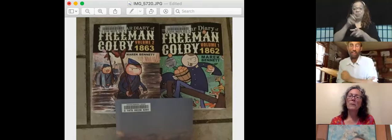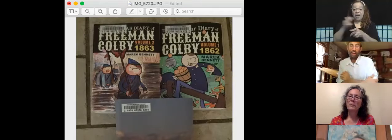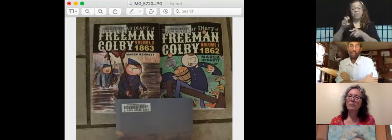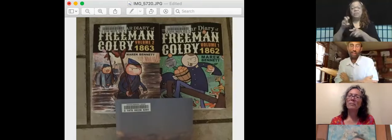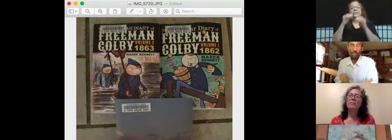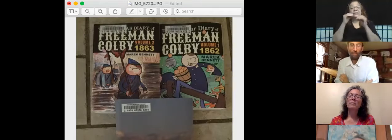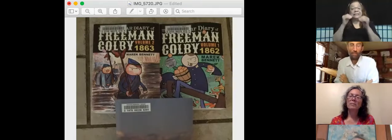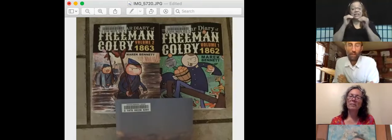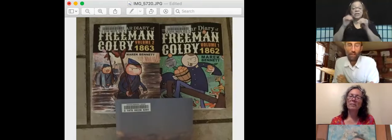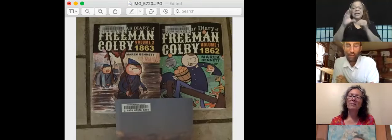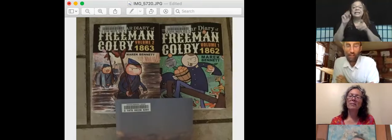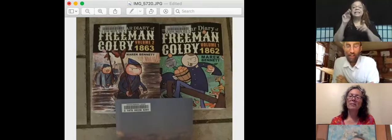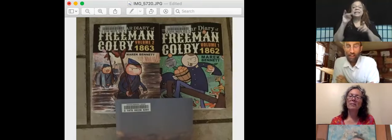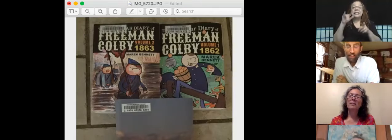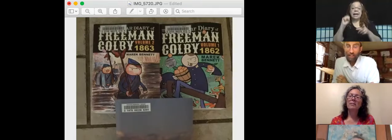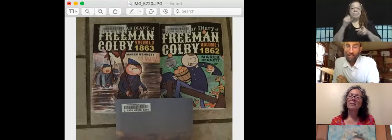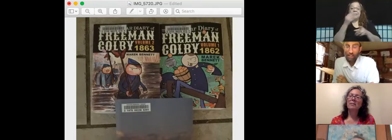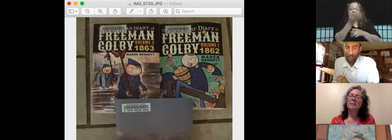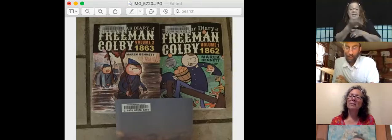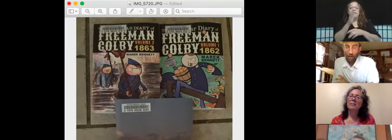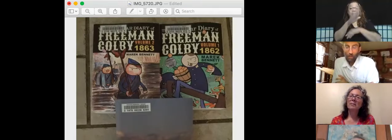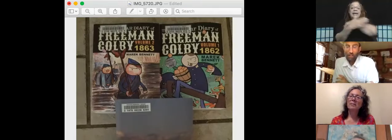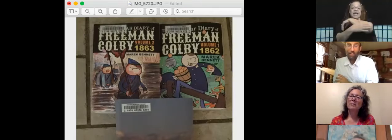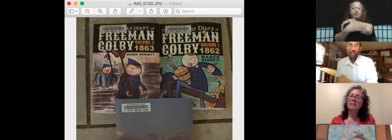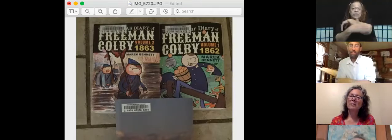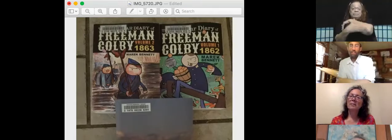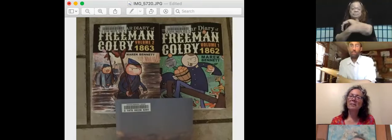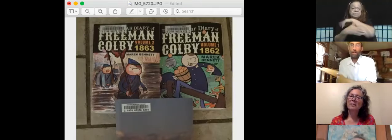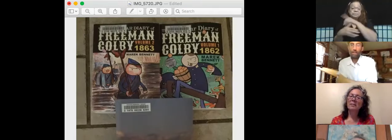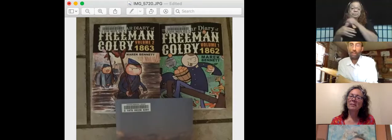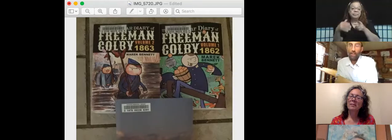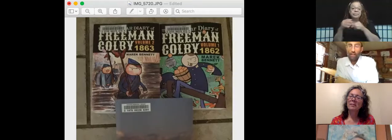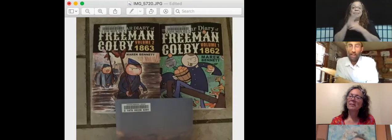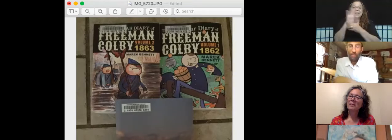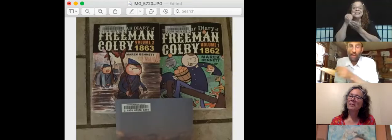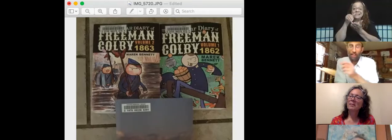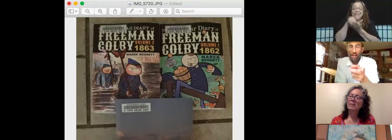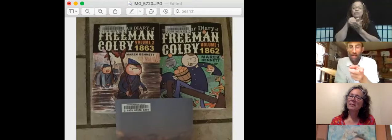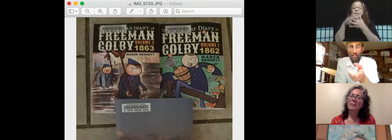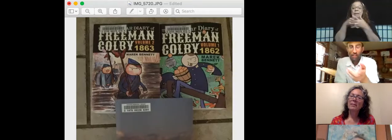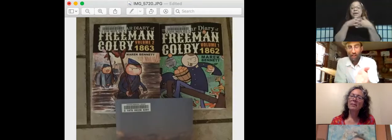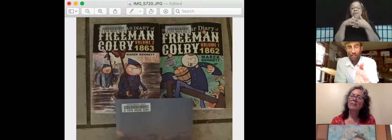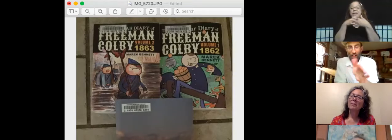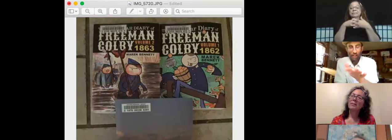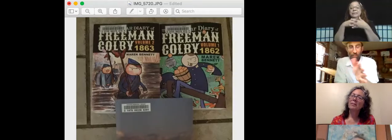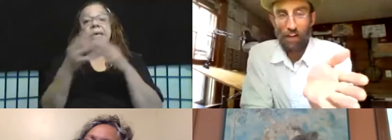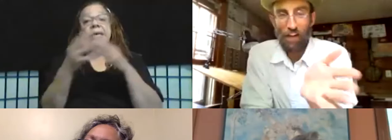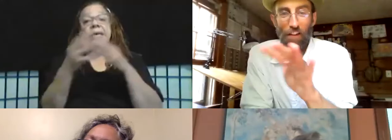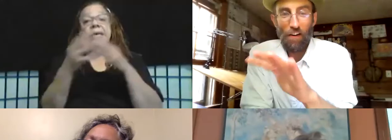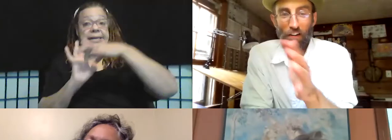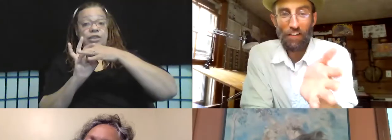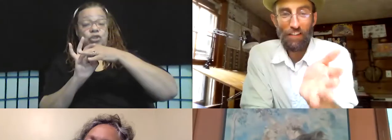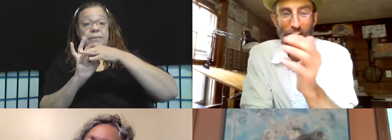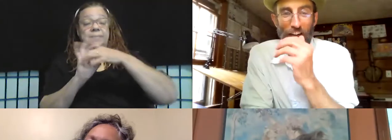teaching and storytelling is Nicaragua in Central America. And the connection there is kind of